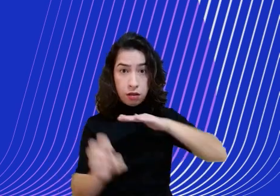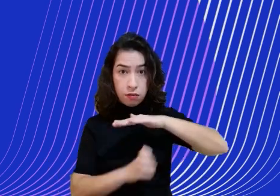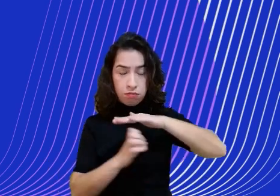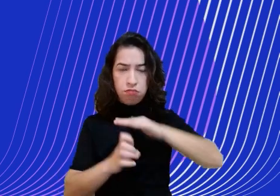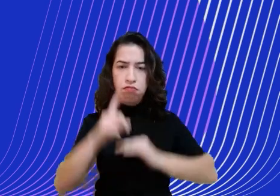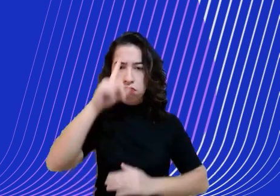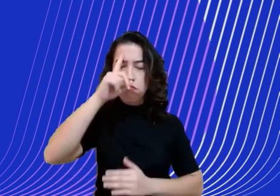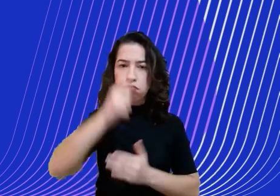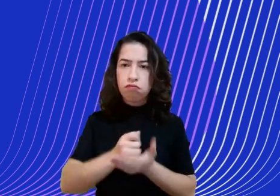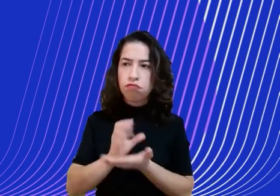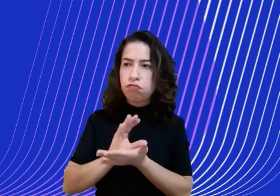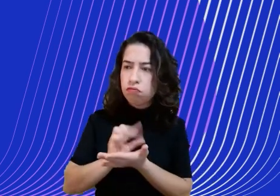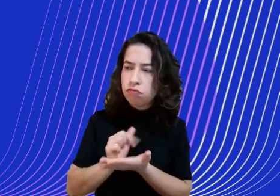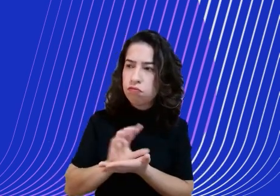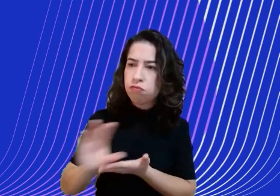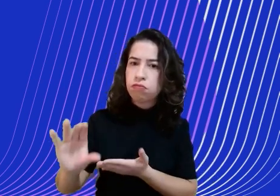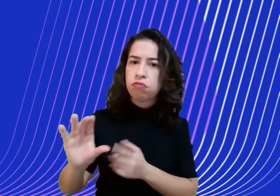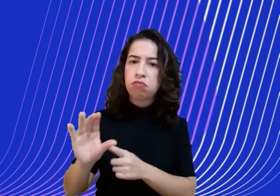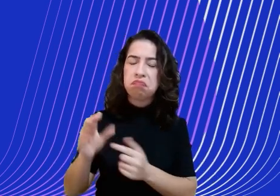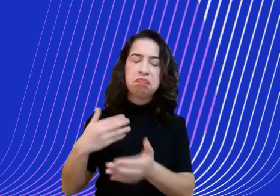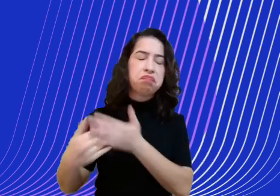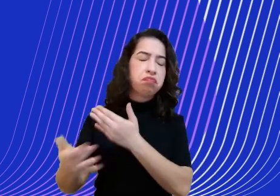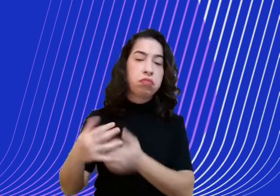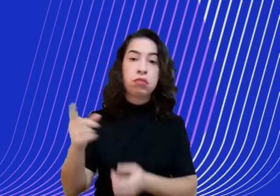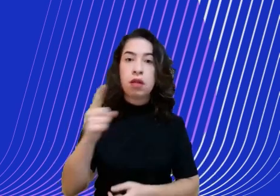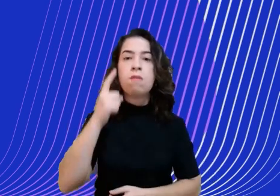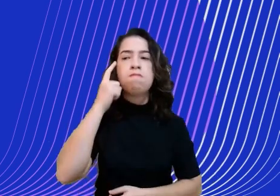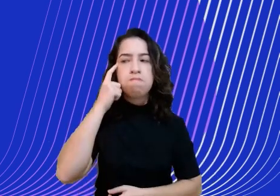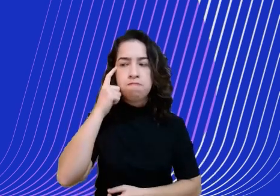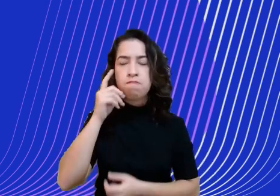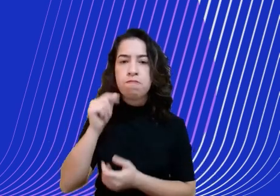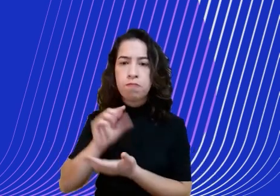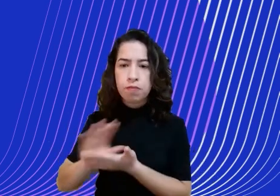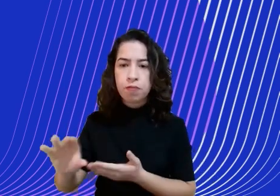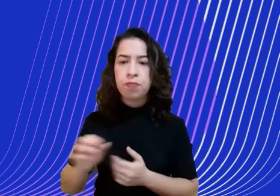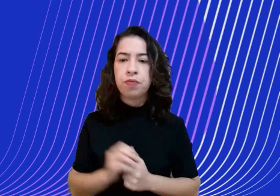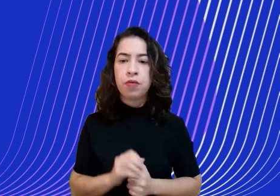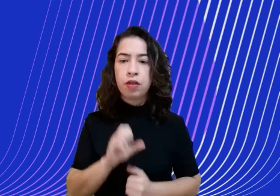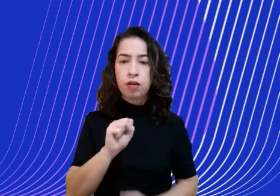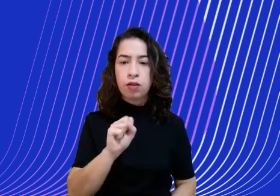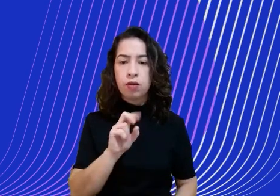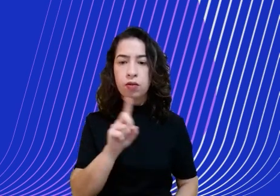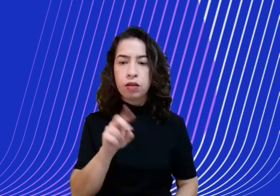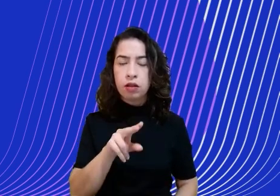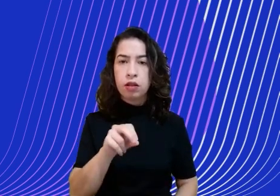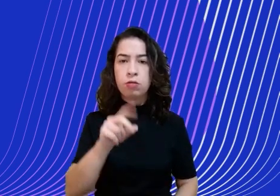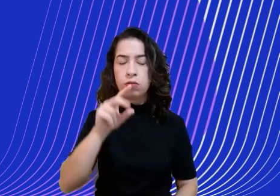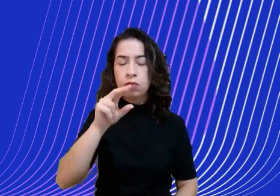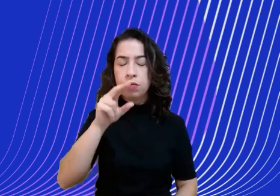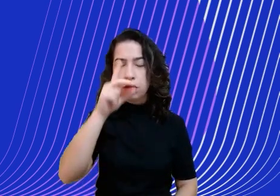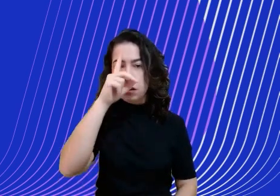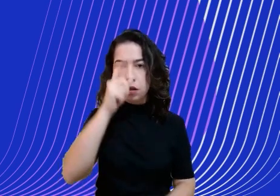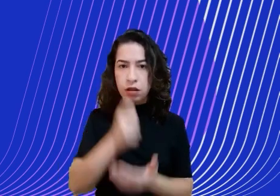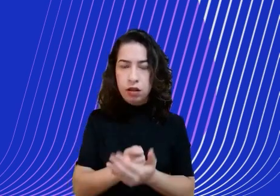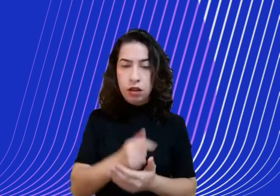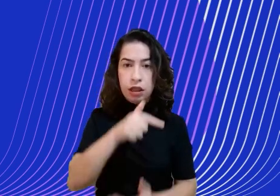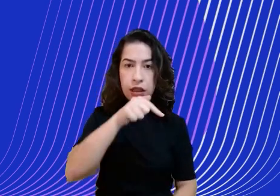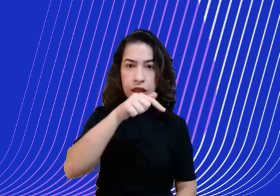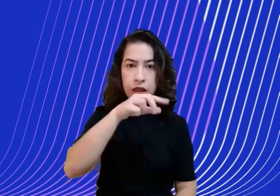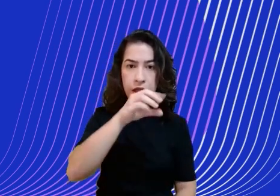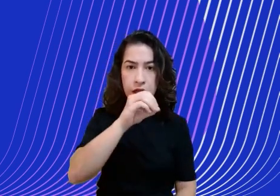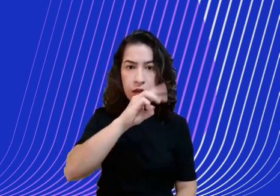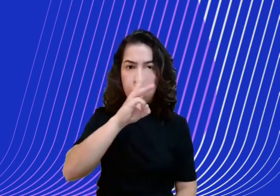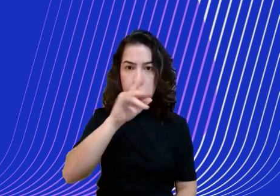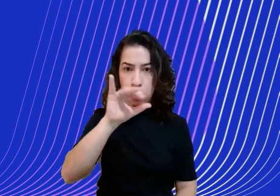have an impact investment, we make this decision with awareness. And when Suzano decides to get 70 million to causes that